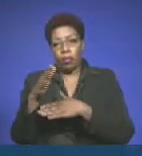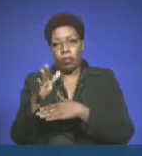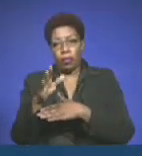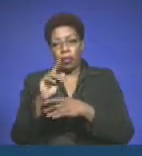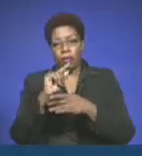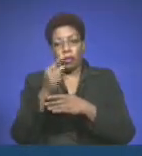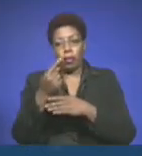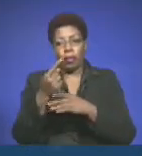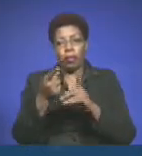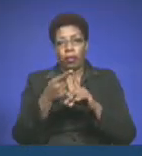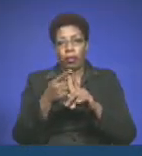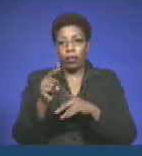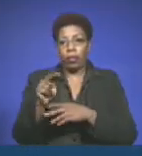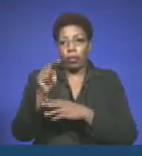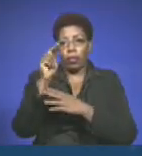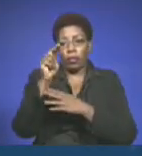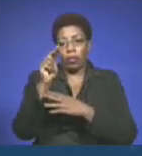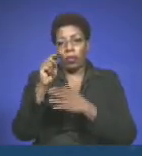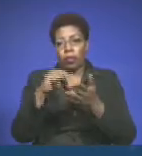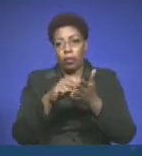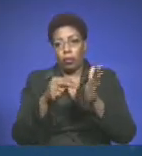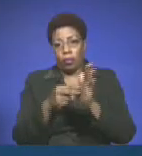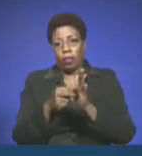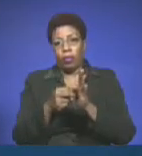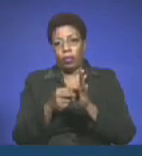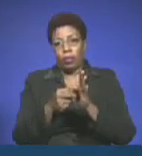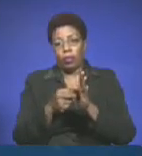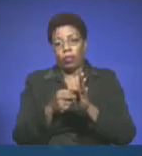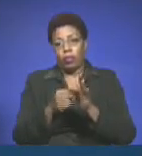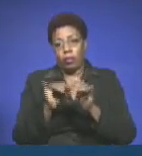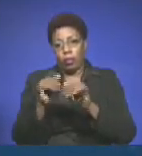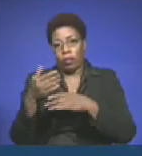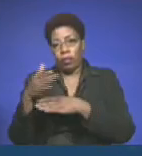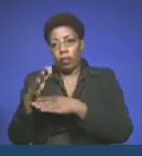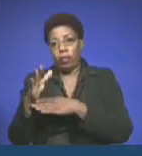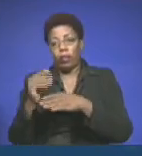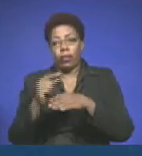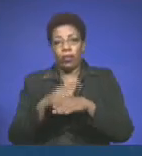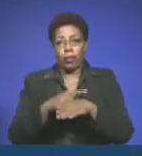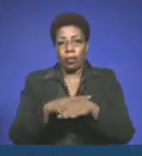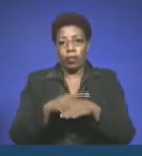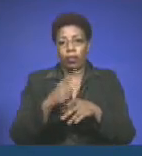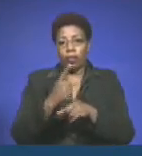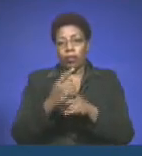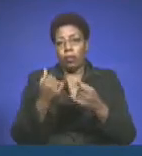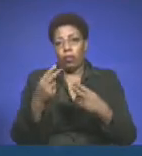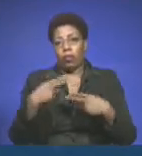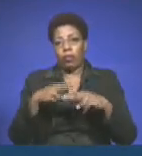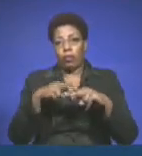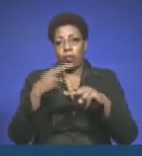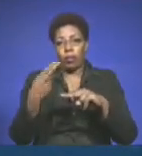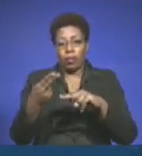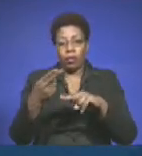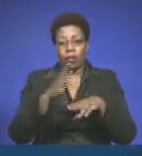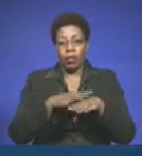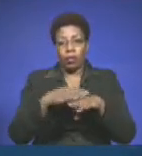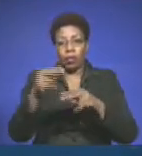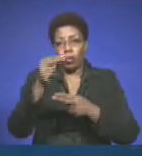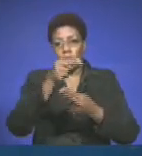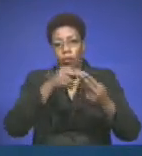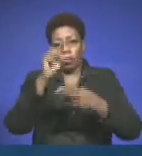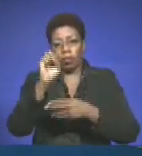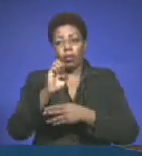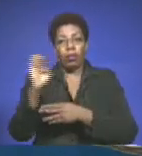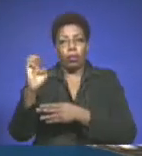that turn towards the north, and that means it will be pulling away over time. But we have reduced those hurricane warnings in the